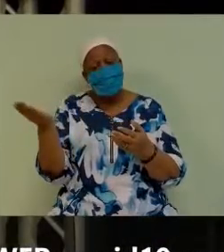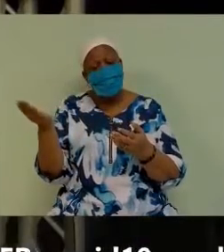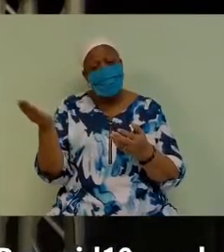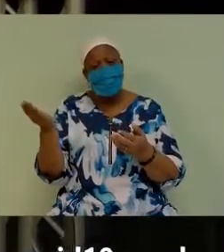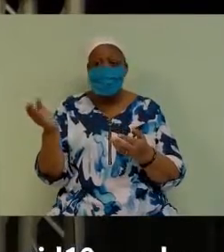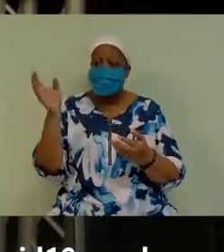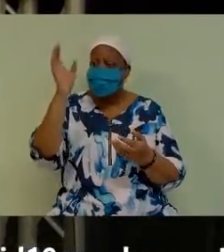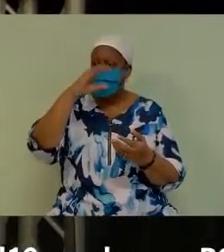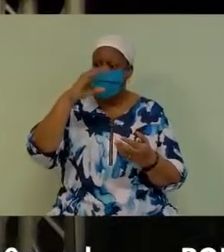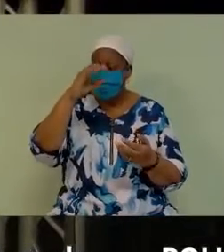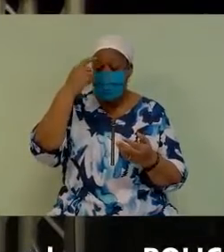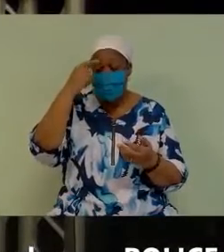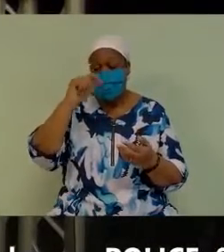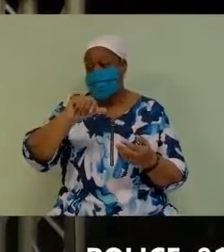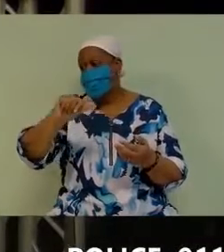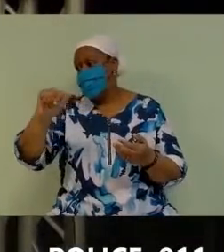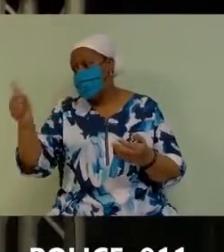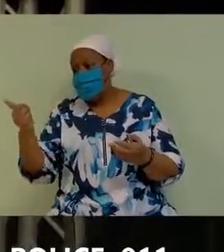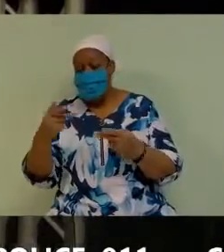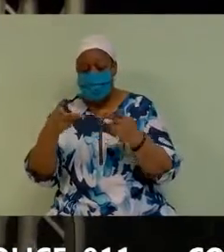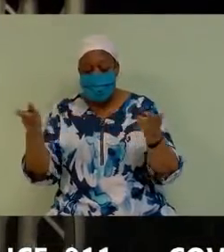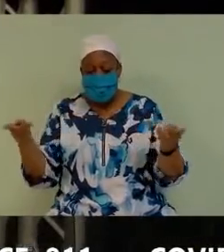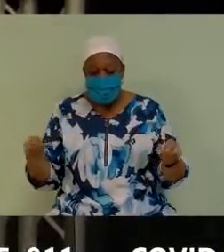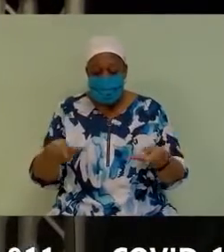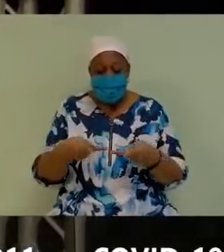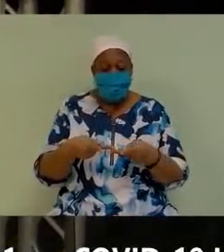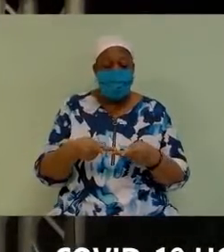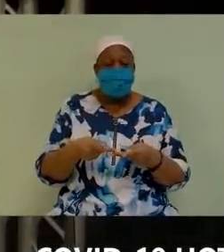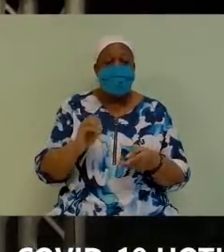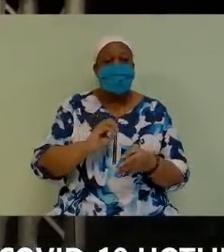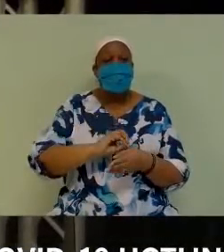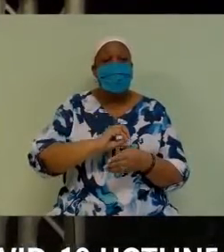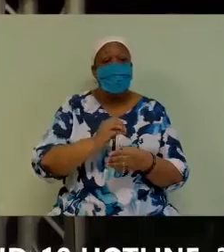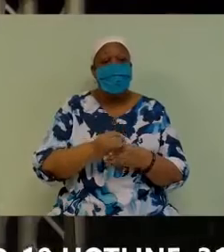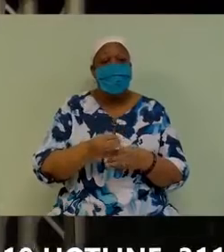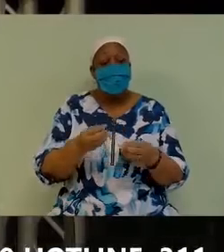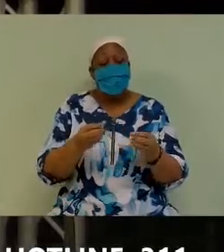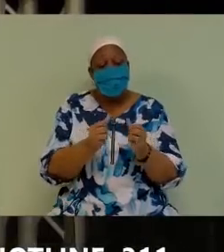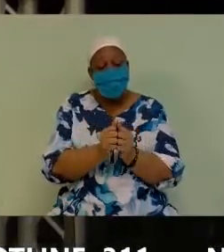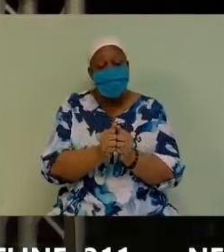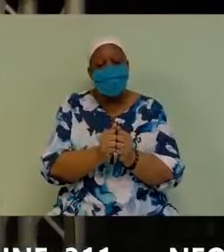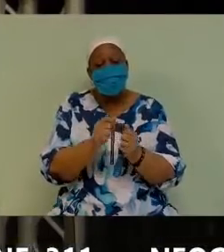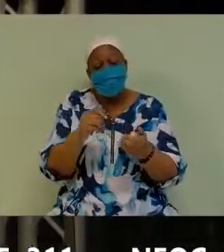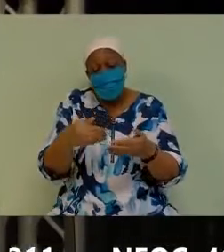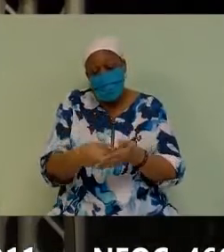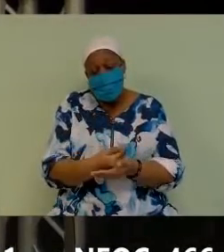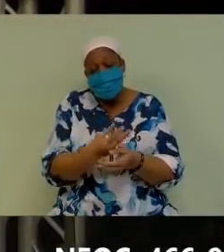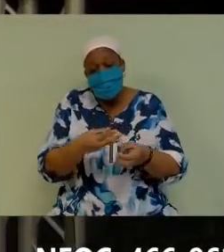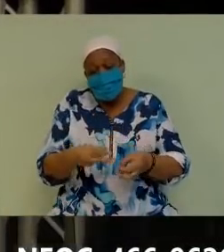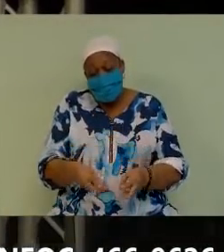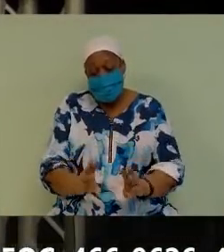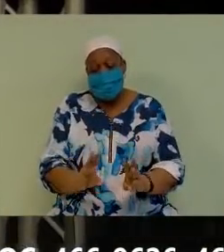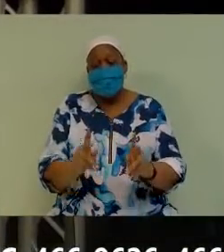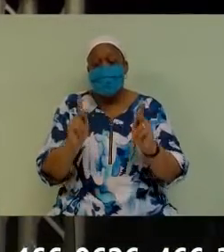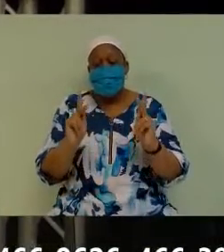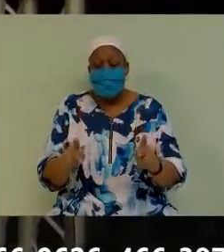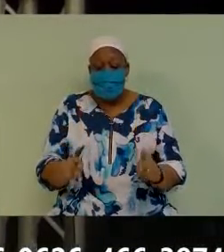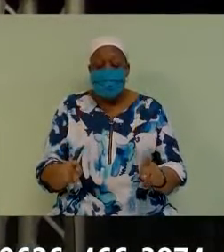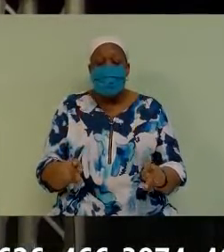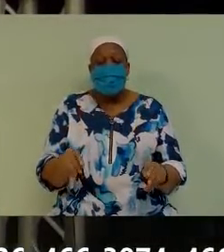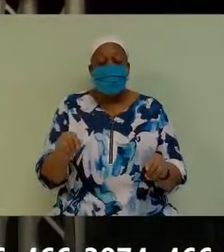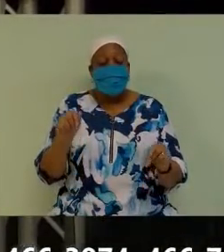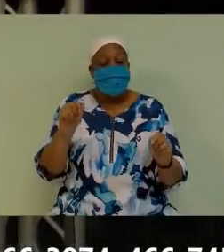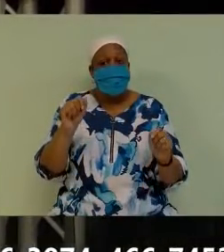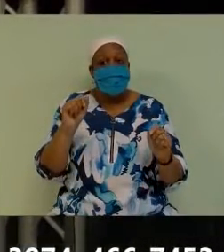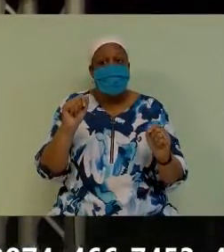for a larger quarantine site, or we will hope that with the new norm that people are beginning to adapt to, that